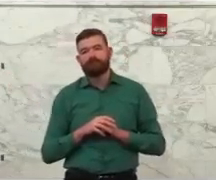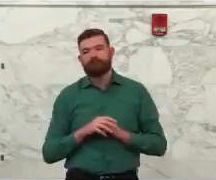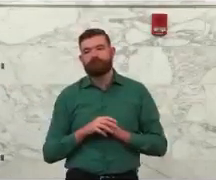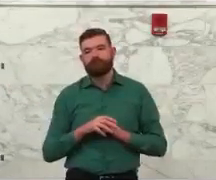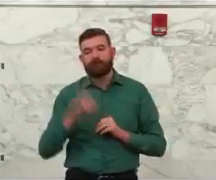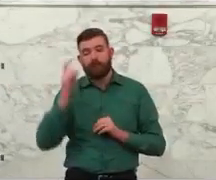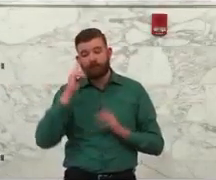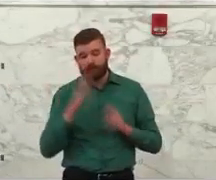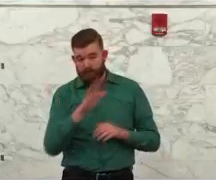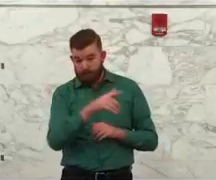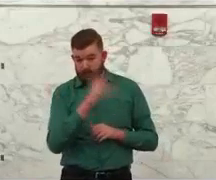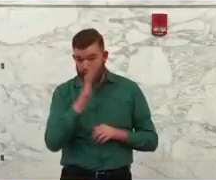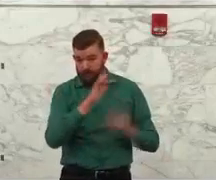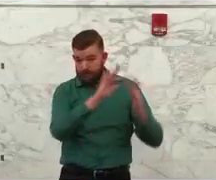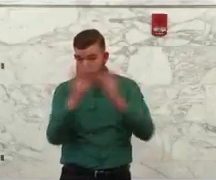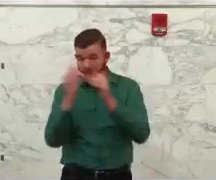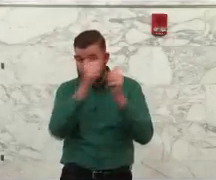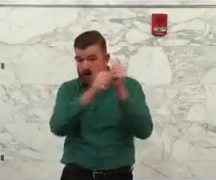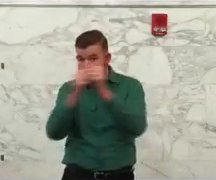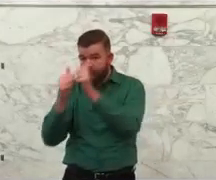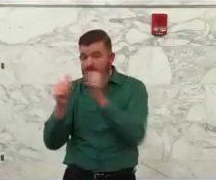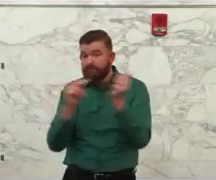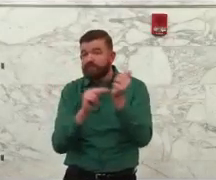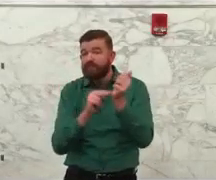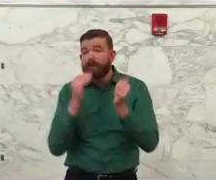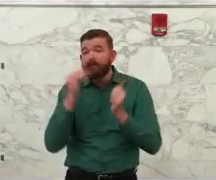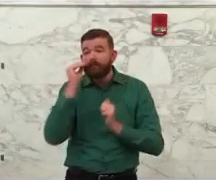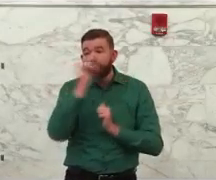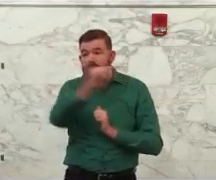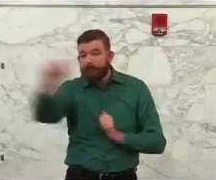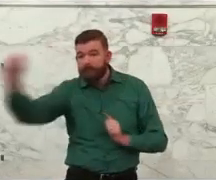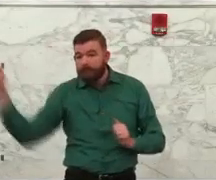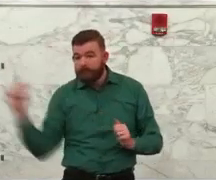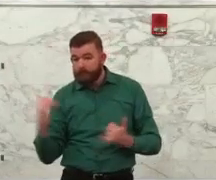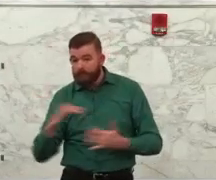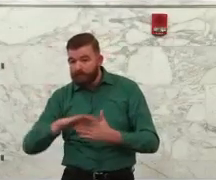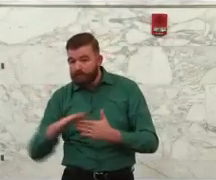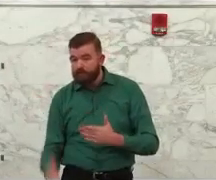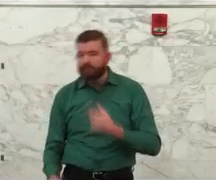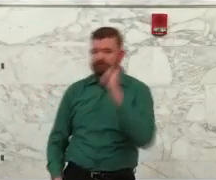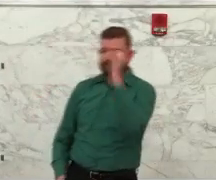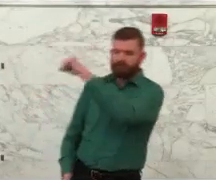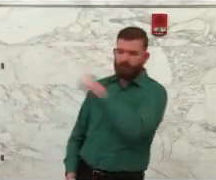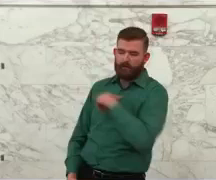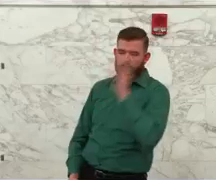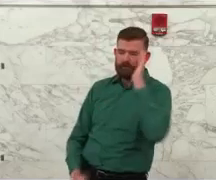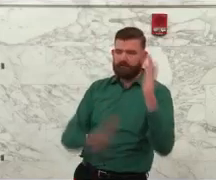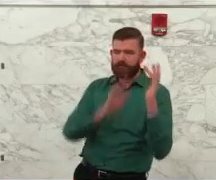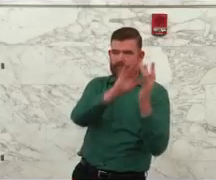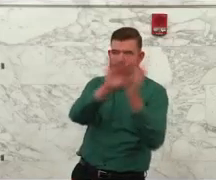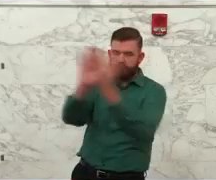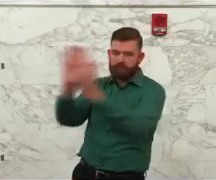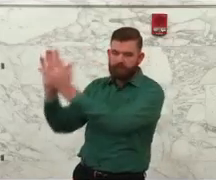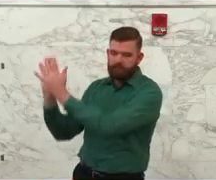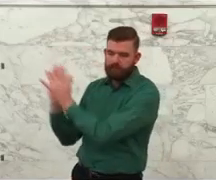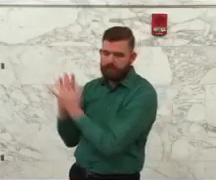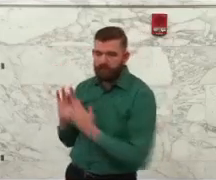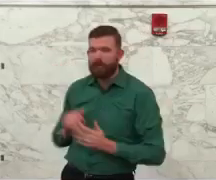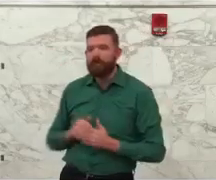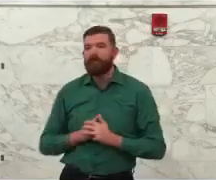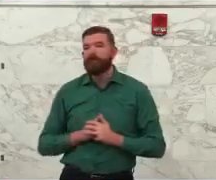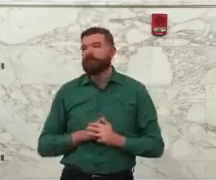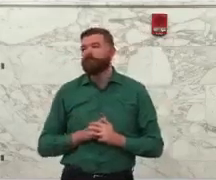earlier, hold the space of your consideration of potential steps, even further steps you may want to take with those Yeah, facilities. we